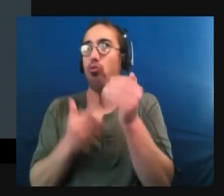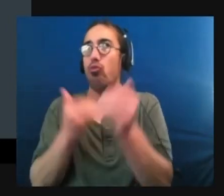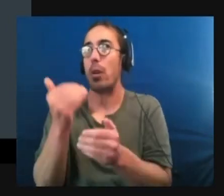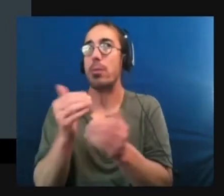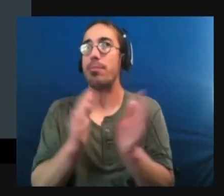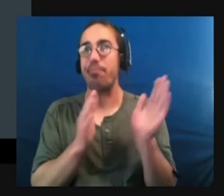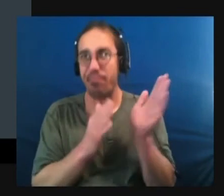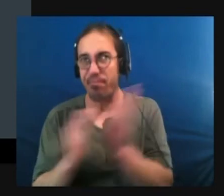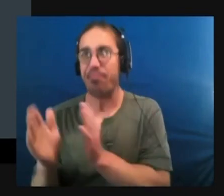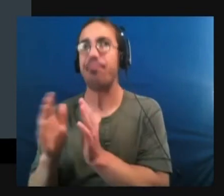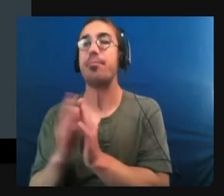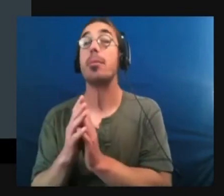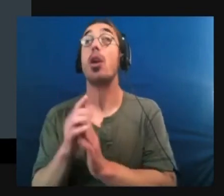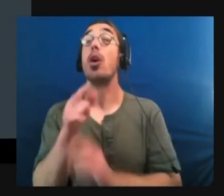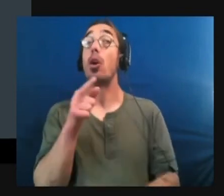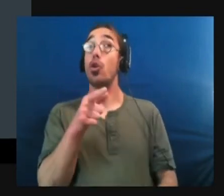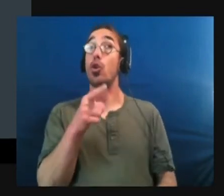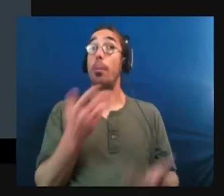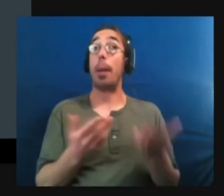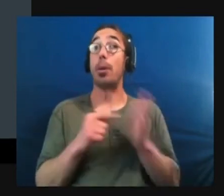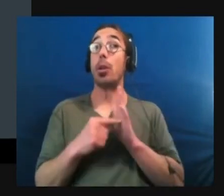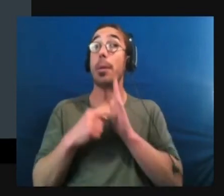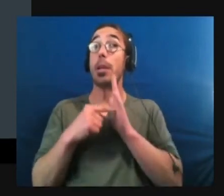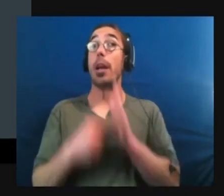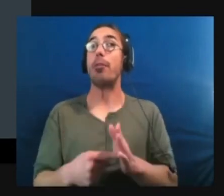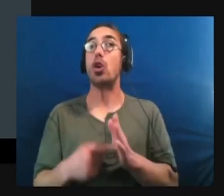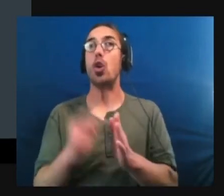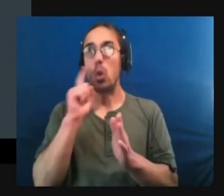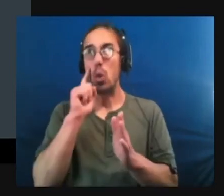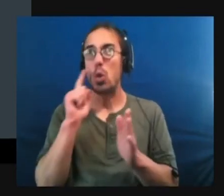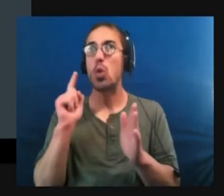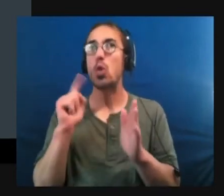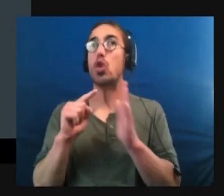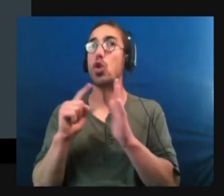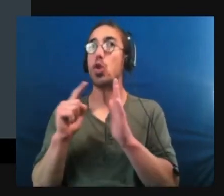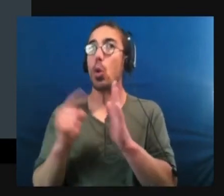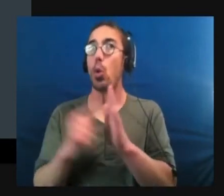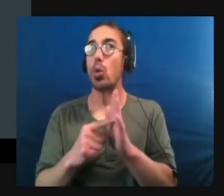be at the very beginning of simply noticing that